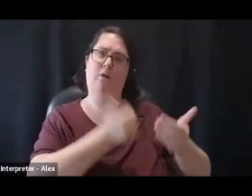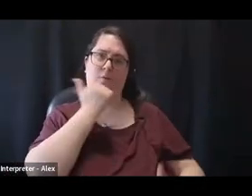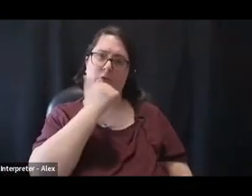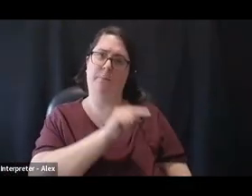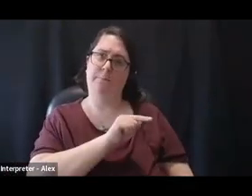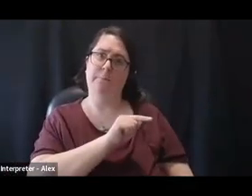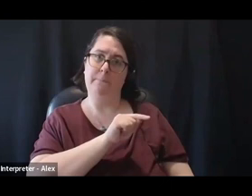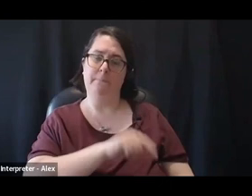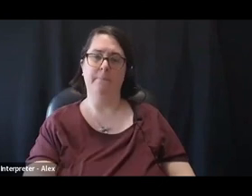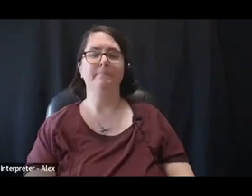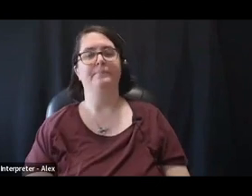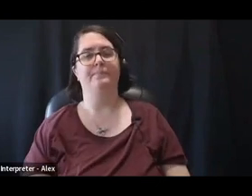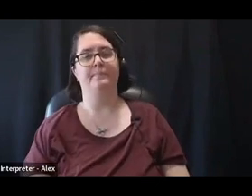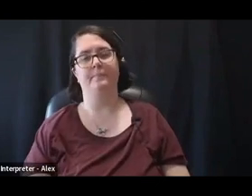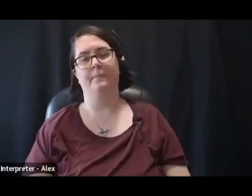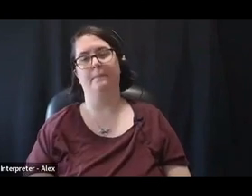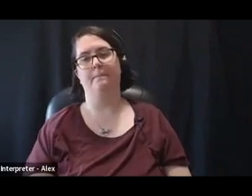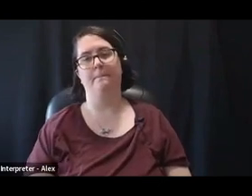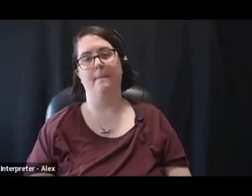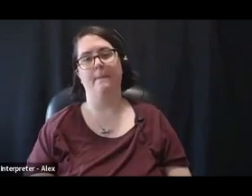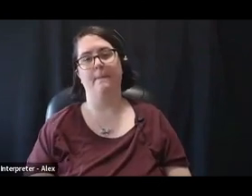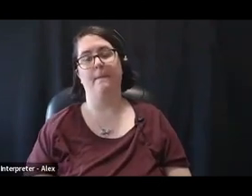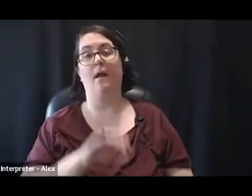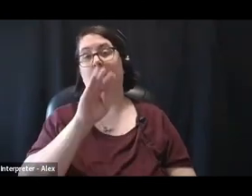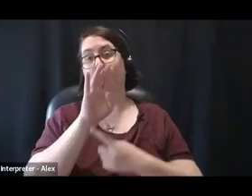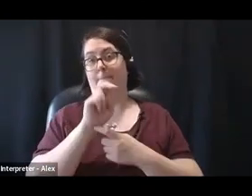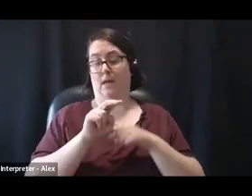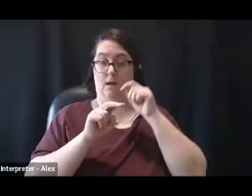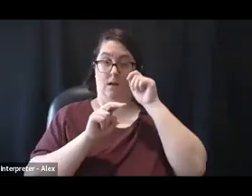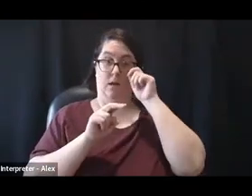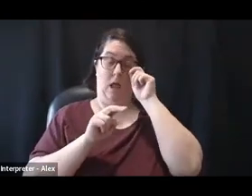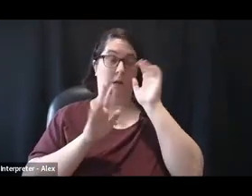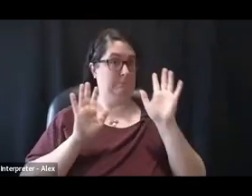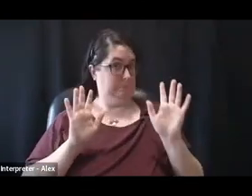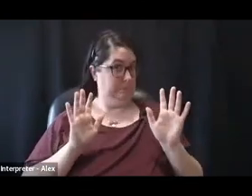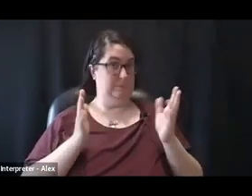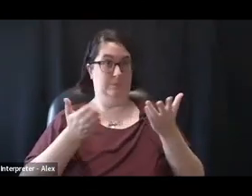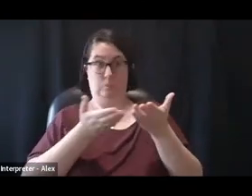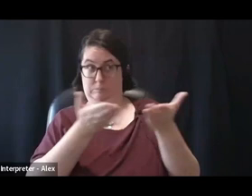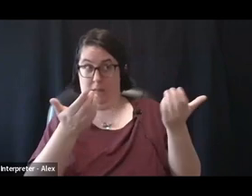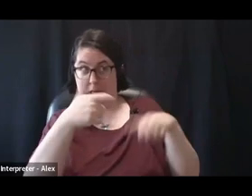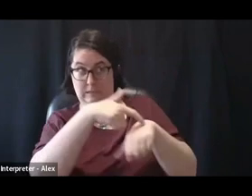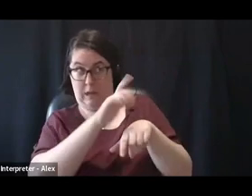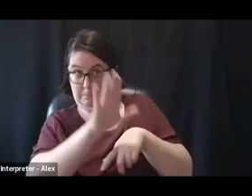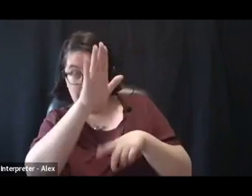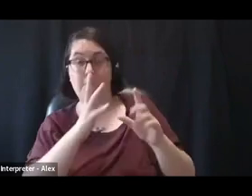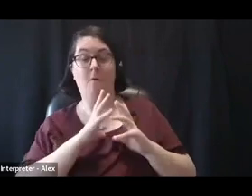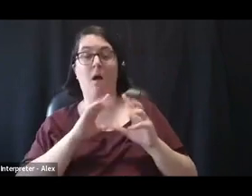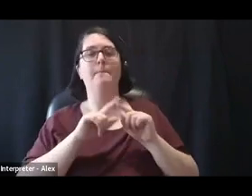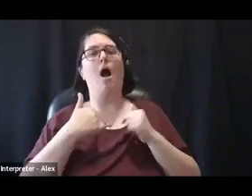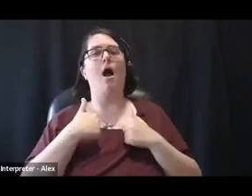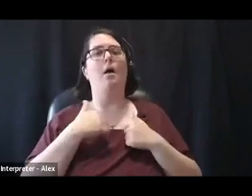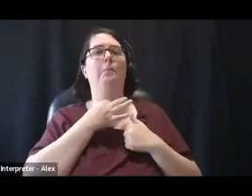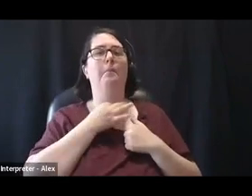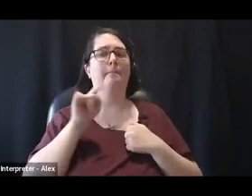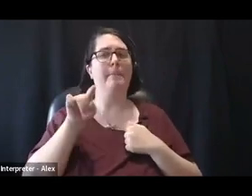Mm-hmm. And maybe, you know, feel free to join anytime, but I'd like to, I have a question for